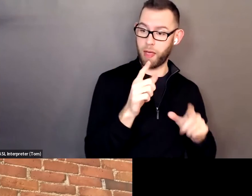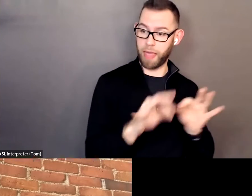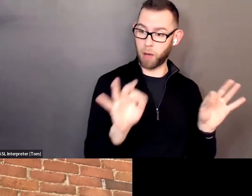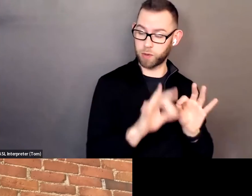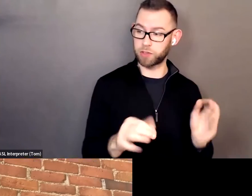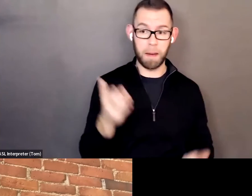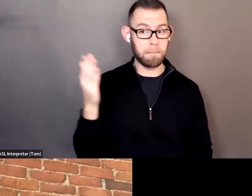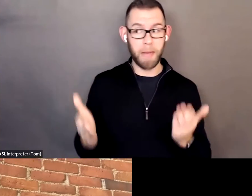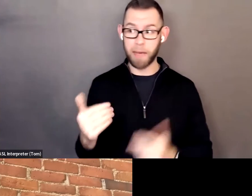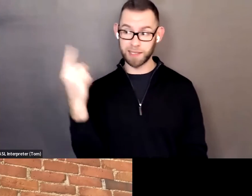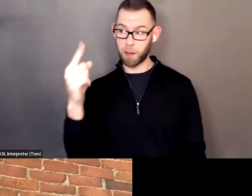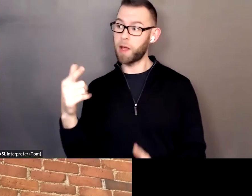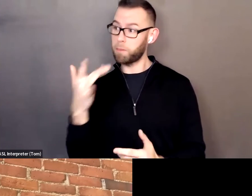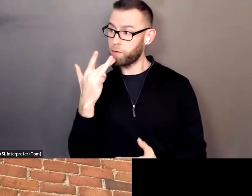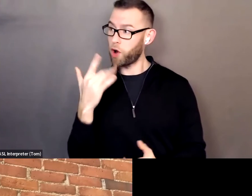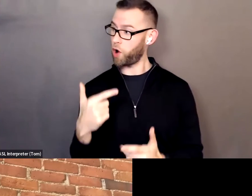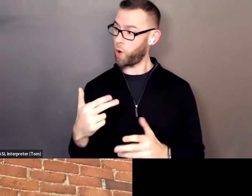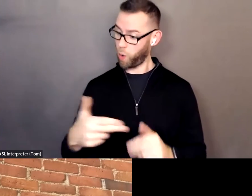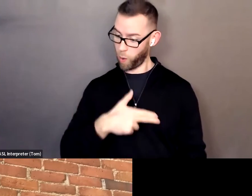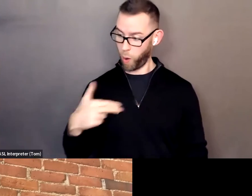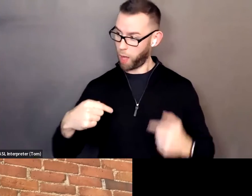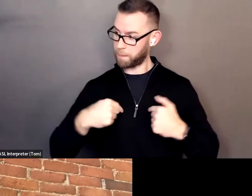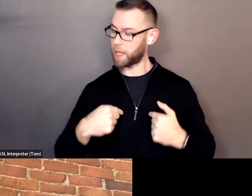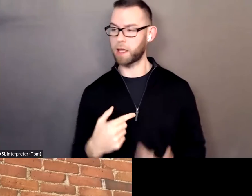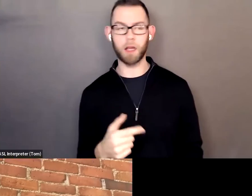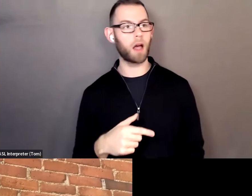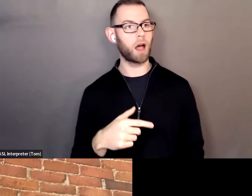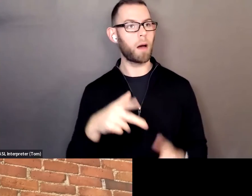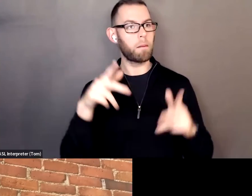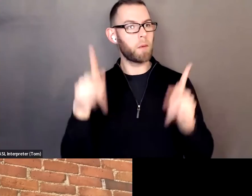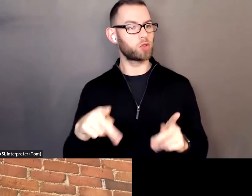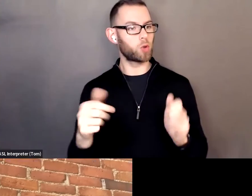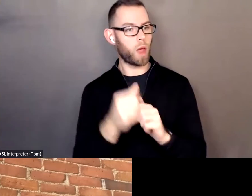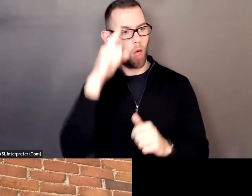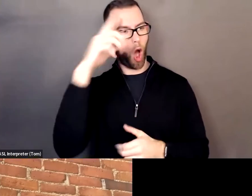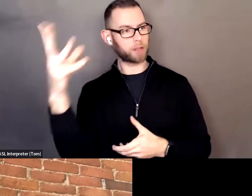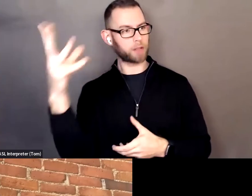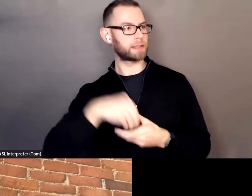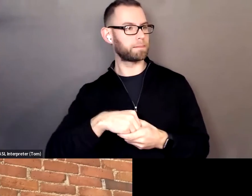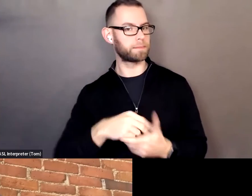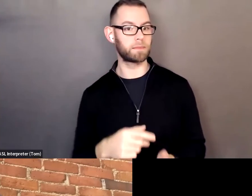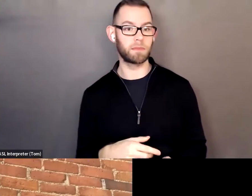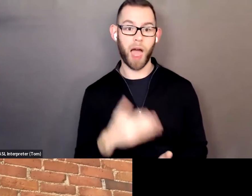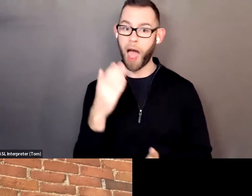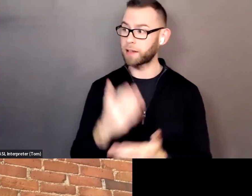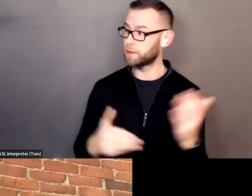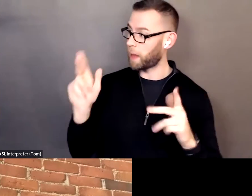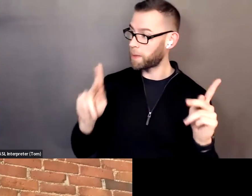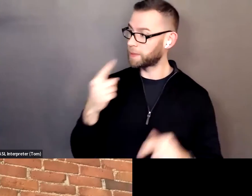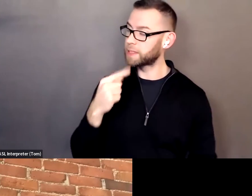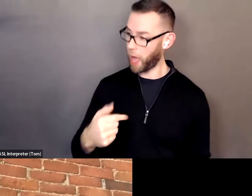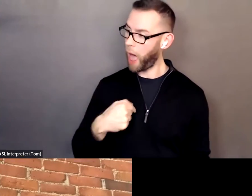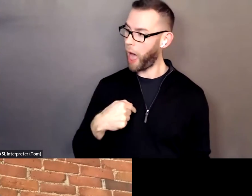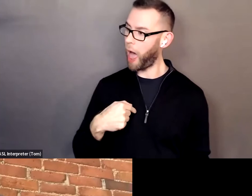person with autism or a person on the autism spectrum, and somebody else might say, right, I'm autistic, that's me, like, and that's my